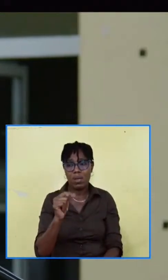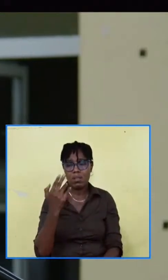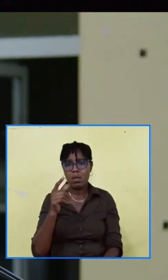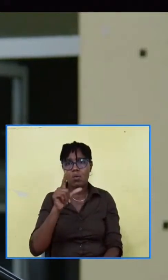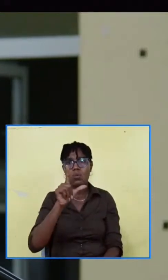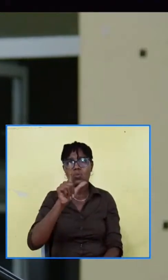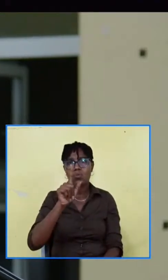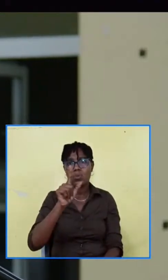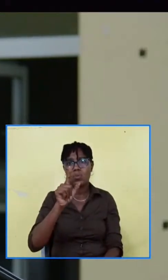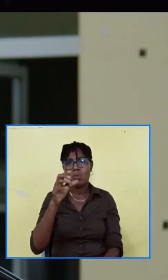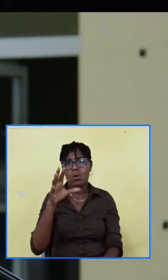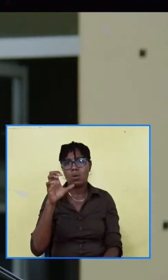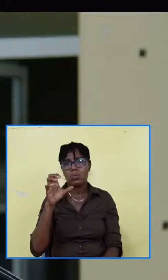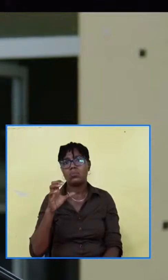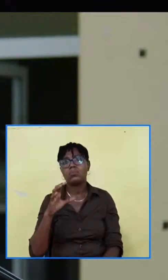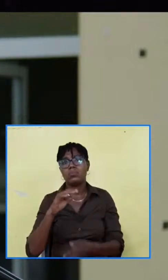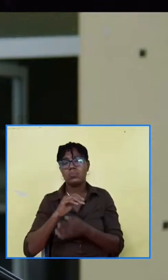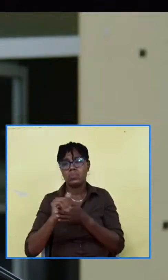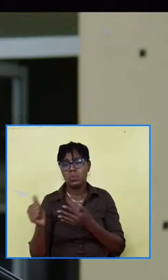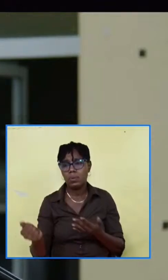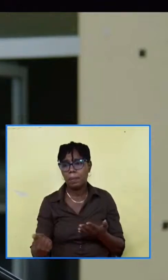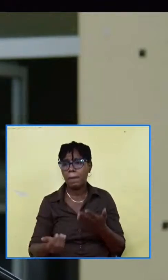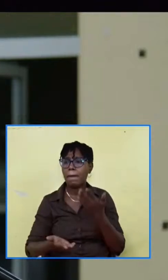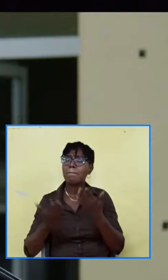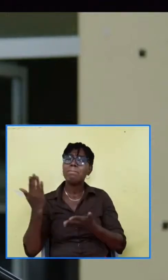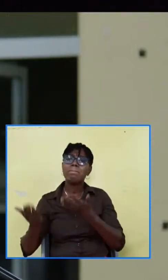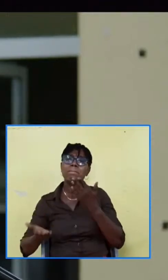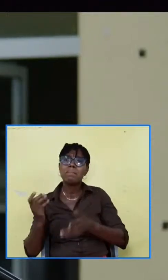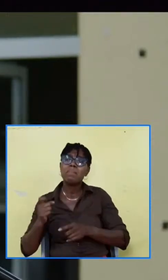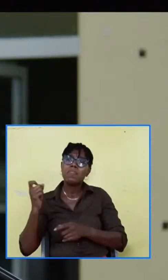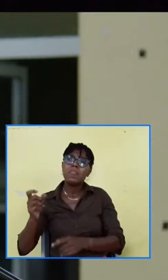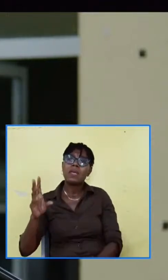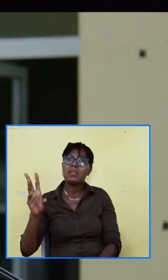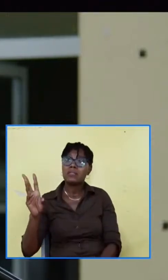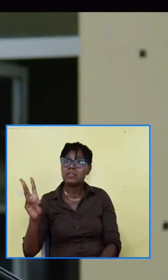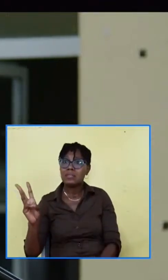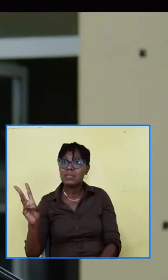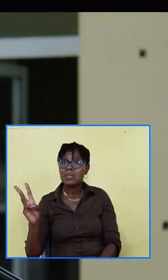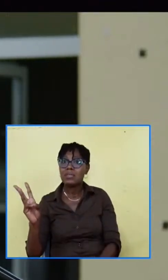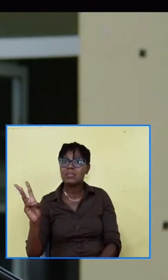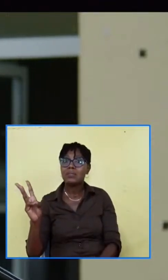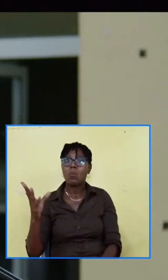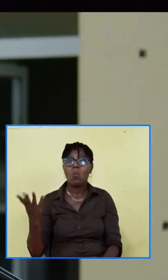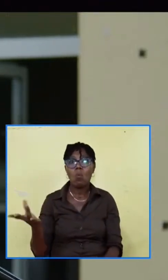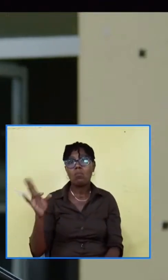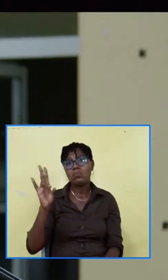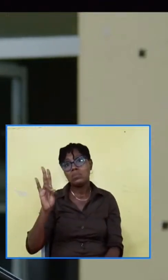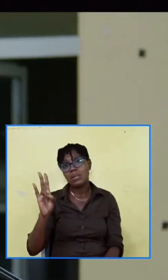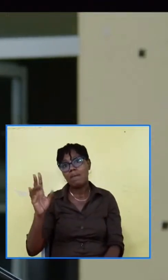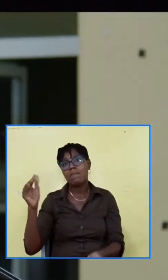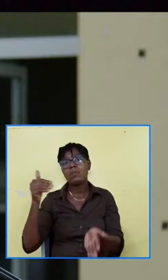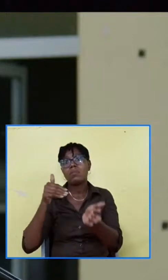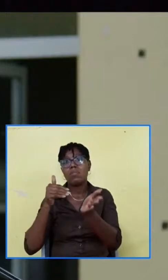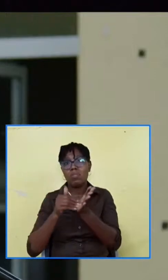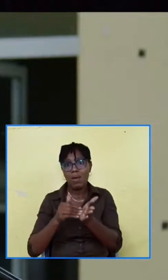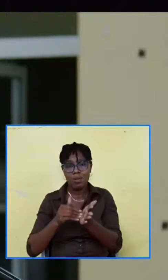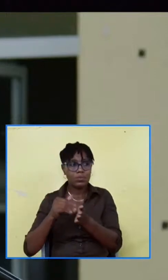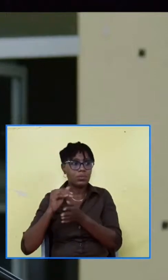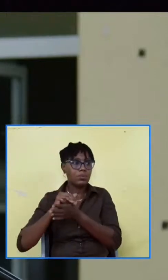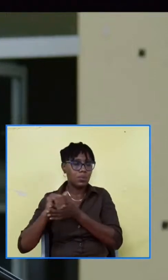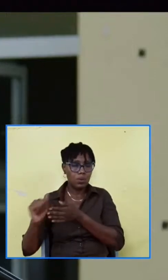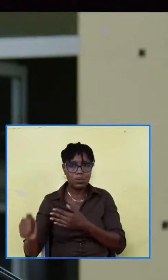$2,100? Maybe then you get a higher funeral grant of maybe $6,000, $7,000. The average funeral, decent funeral is about $12,000?